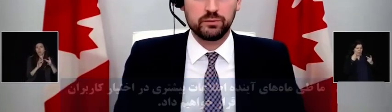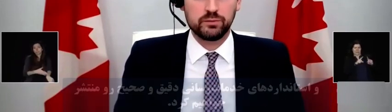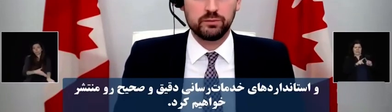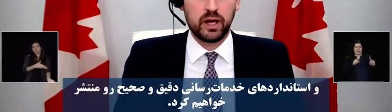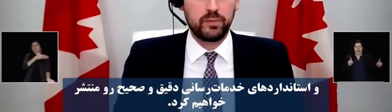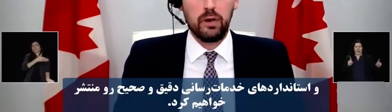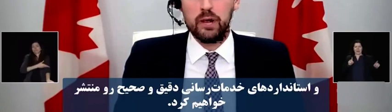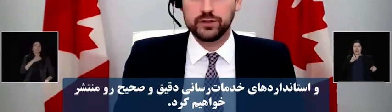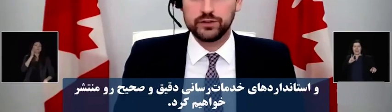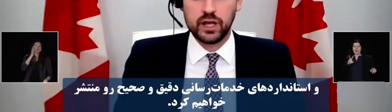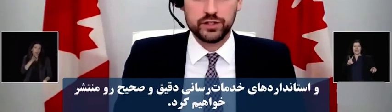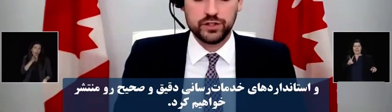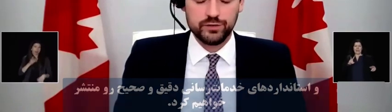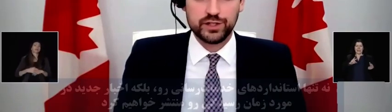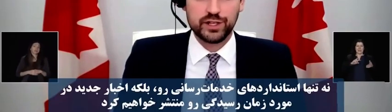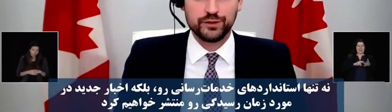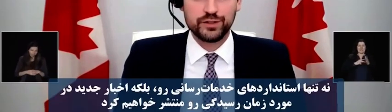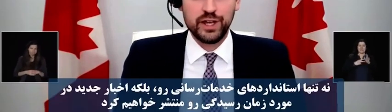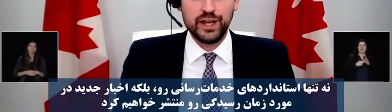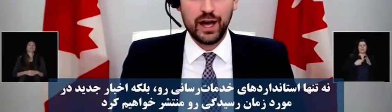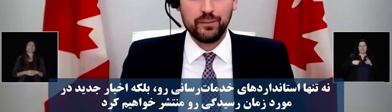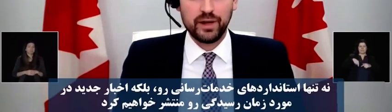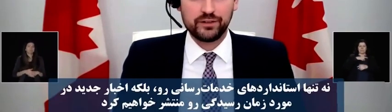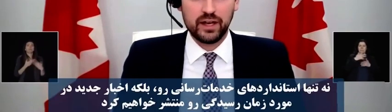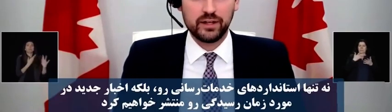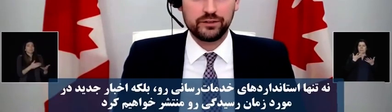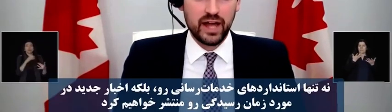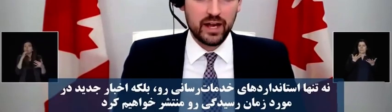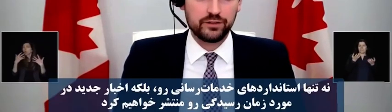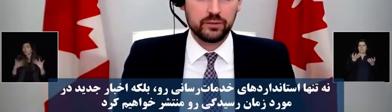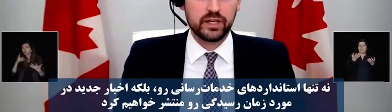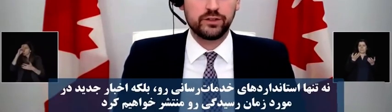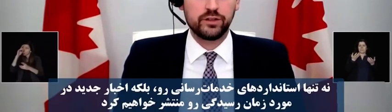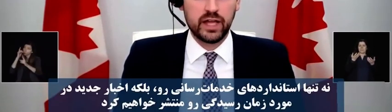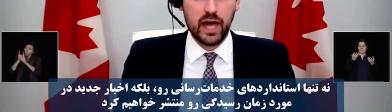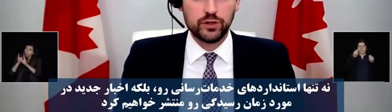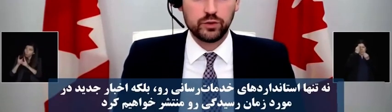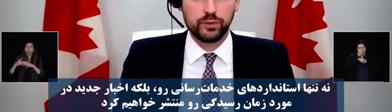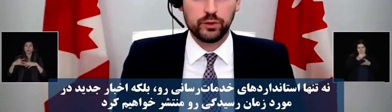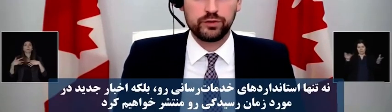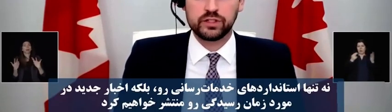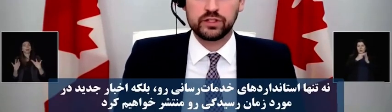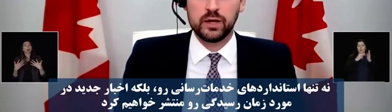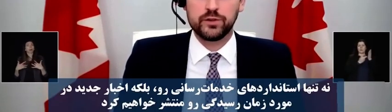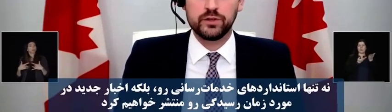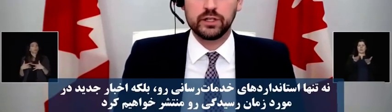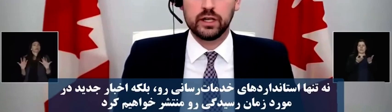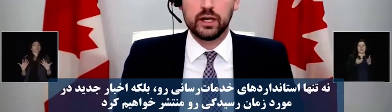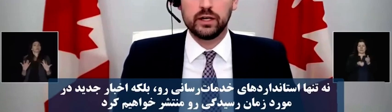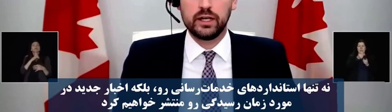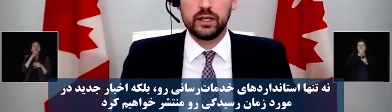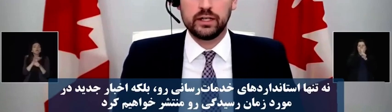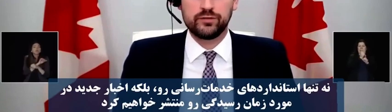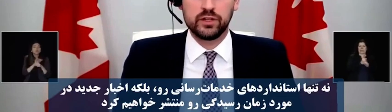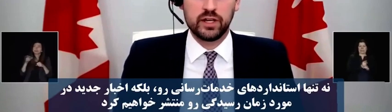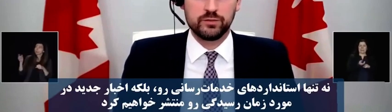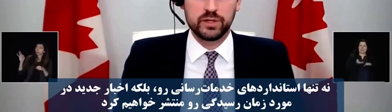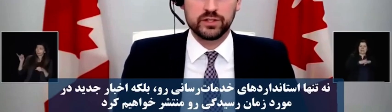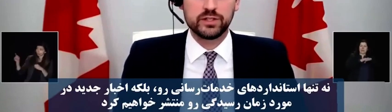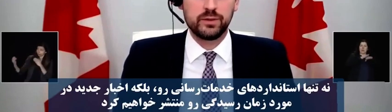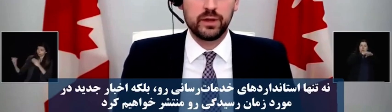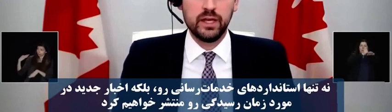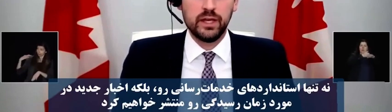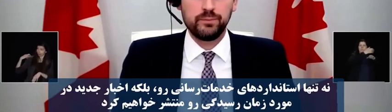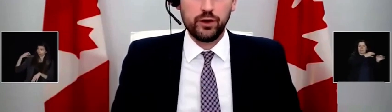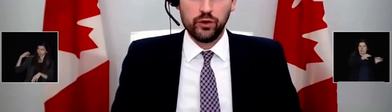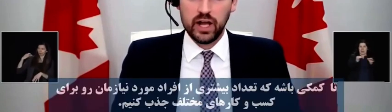information by publishing accurate service standards, not just service standards, but status updates on the actual processing time during in